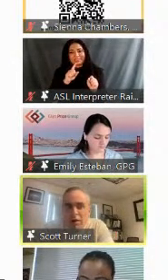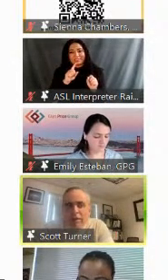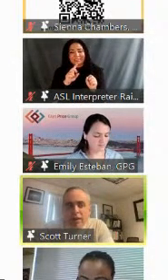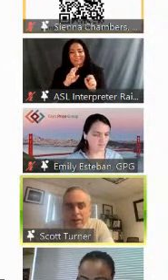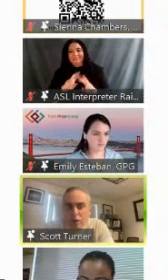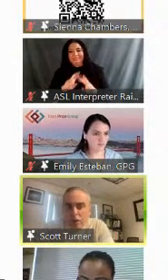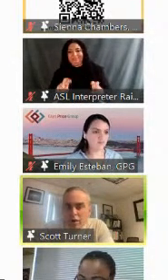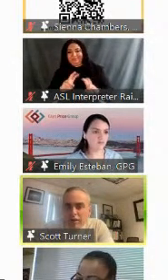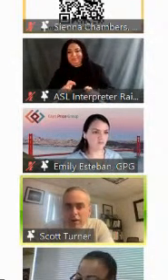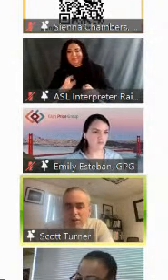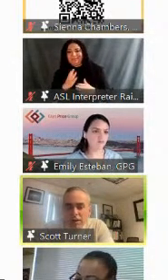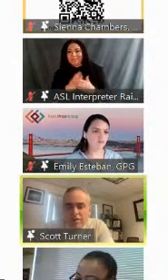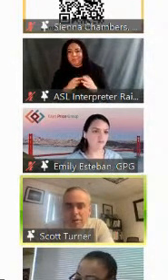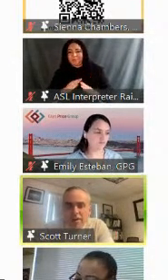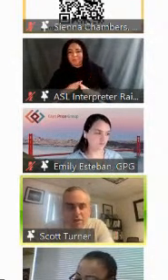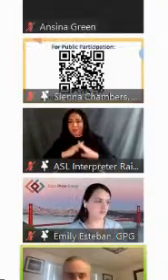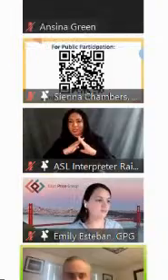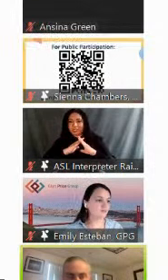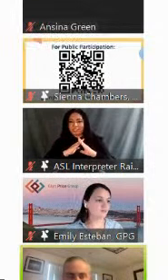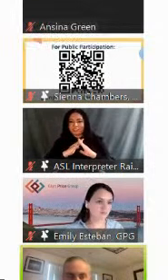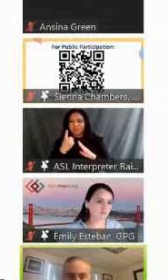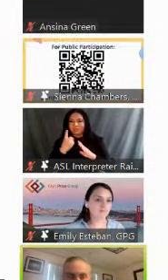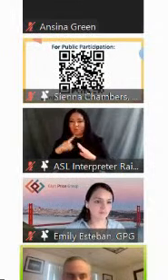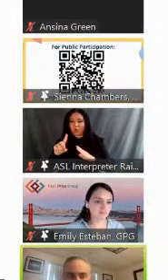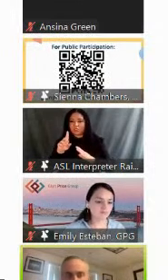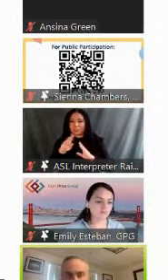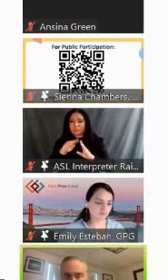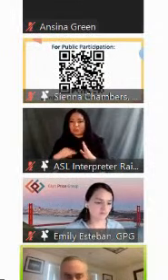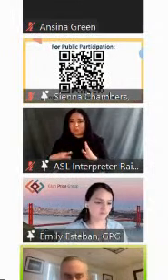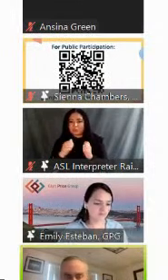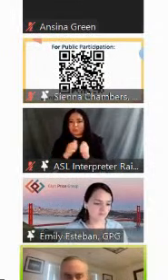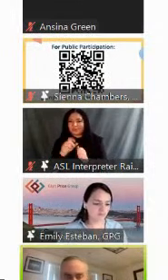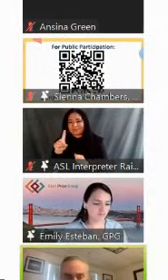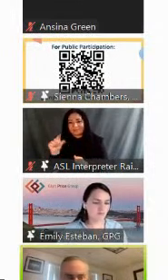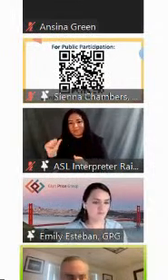have been prevalent for our students with disabilities across California.